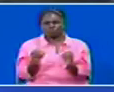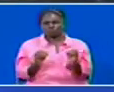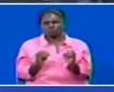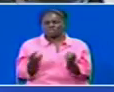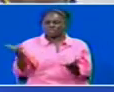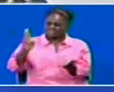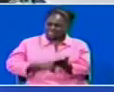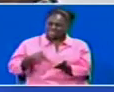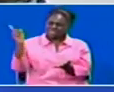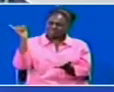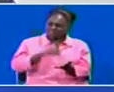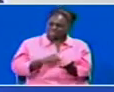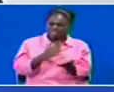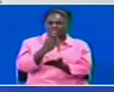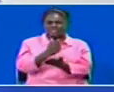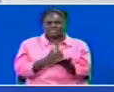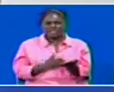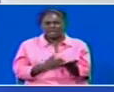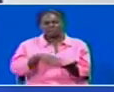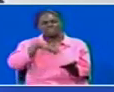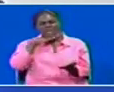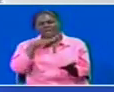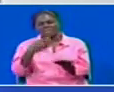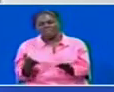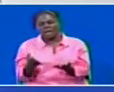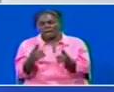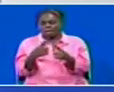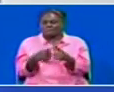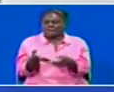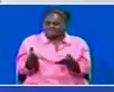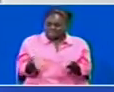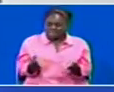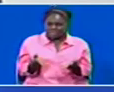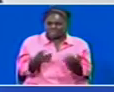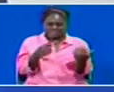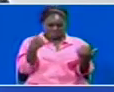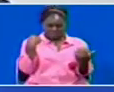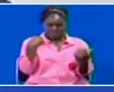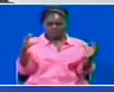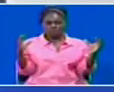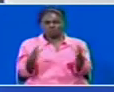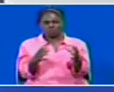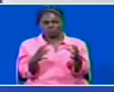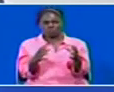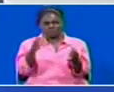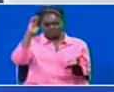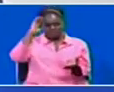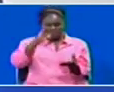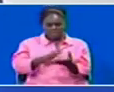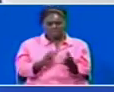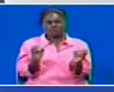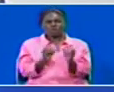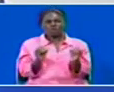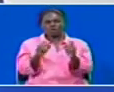generation registered, a few of them might have passed away or missed registration, but this is the number. And this is a group that does not believe in